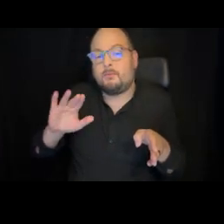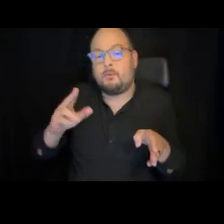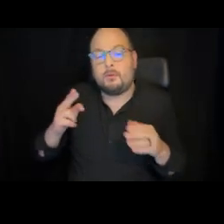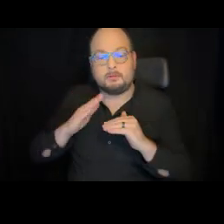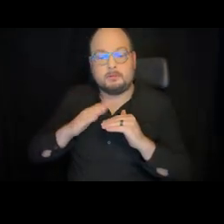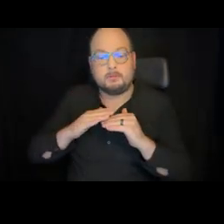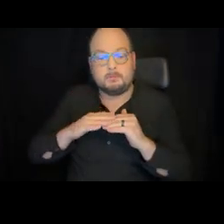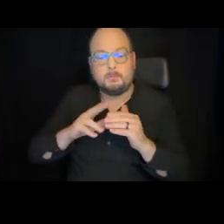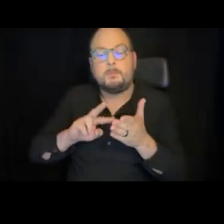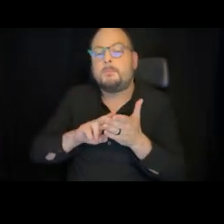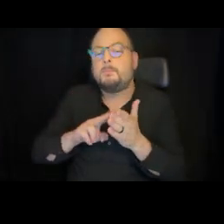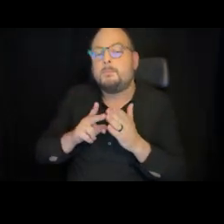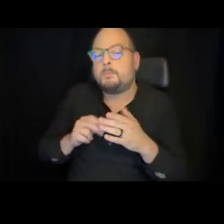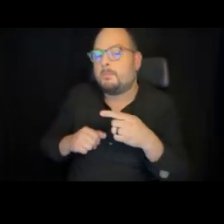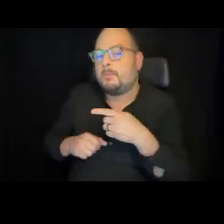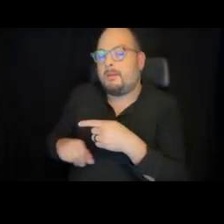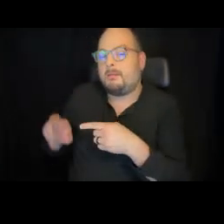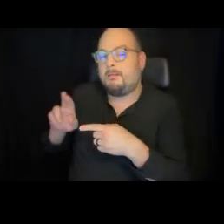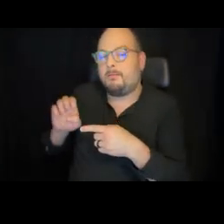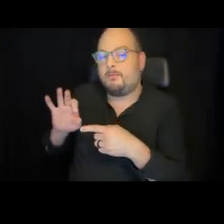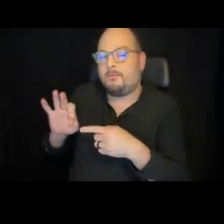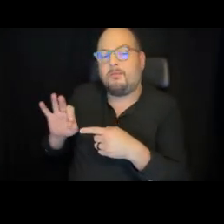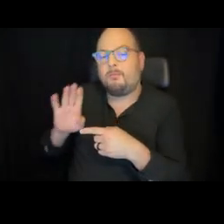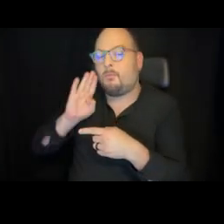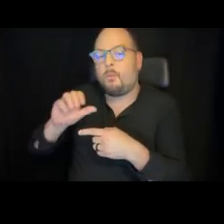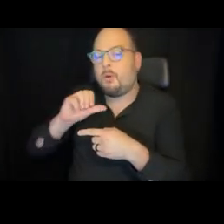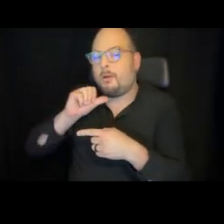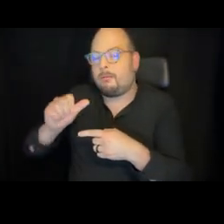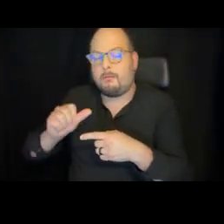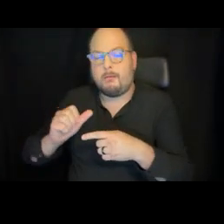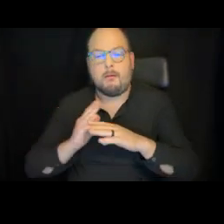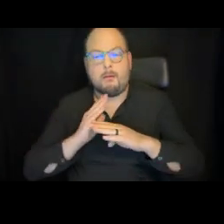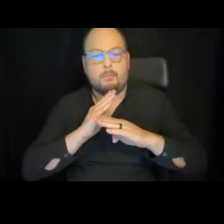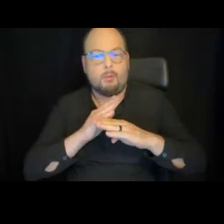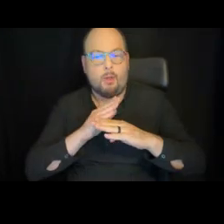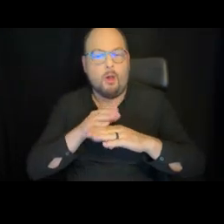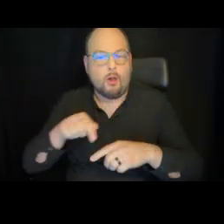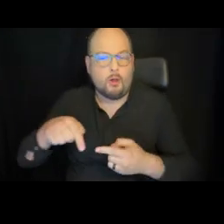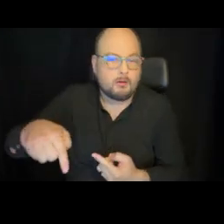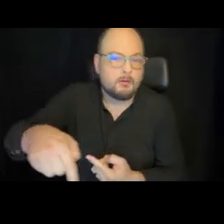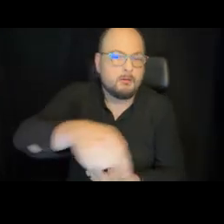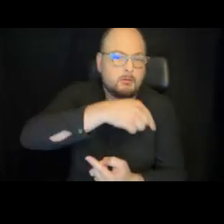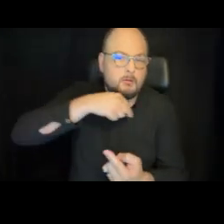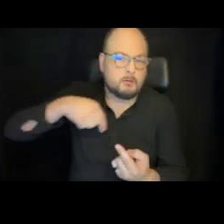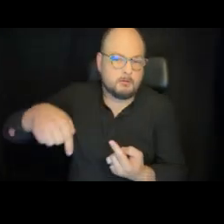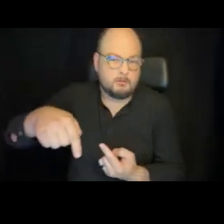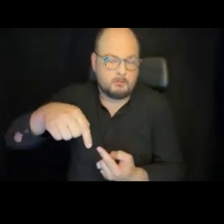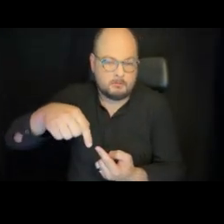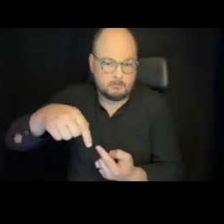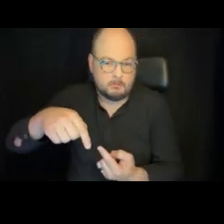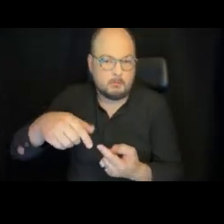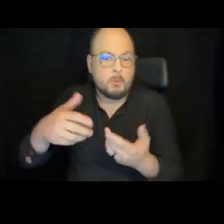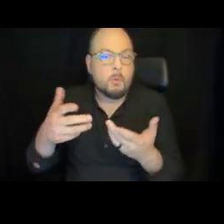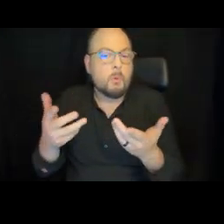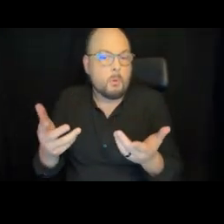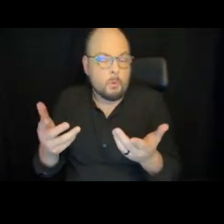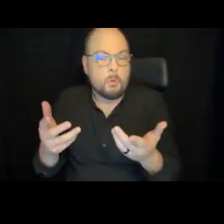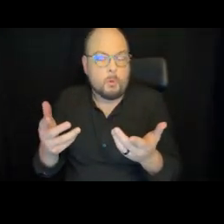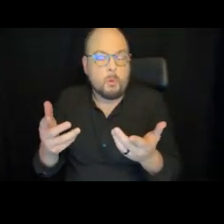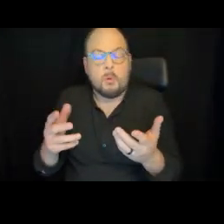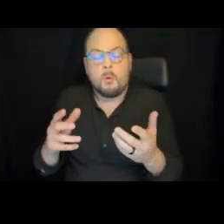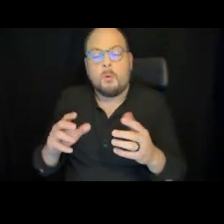encroach upon the 60-inch diameter turning circle or the clear floor space at the sink.